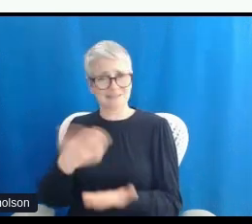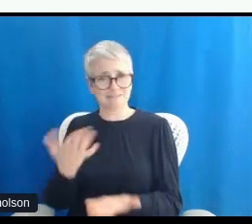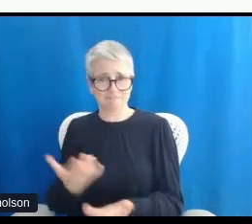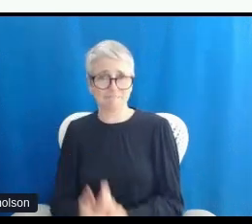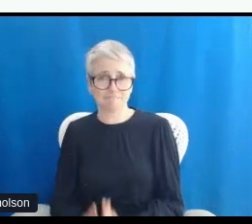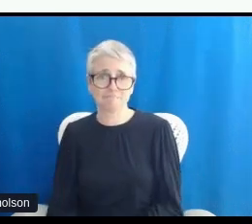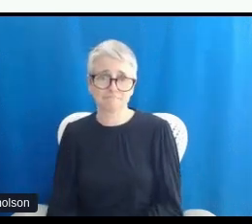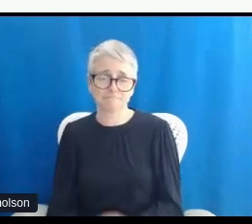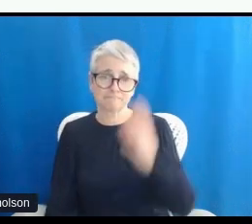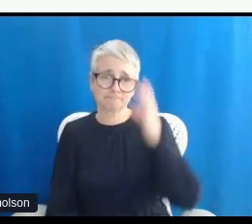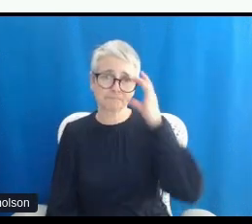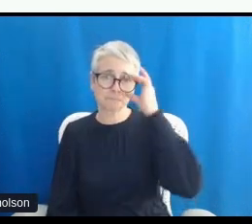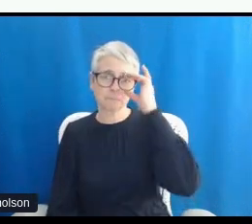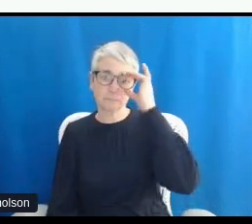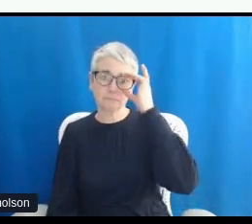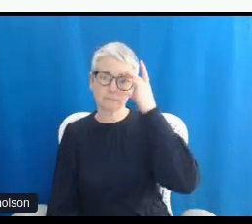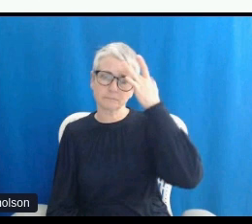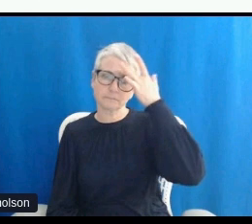I think as well,